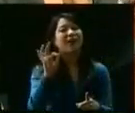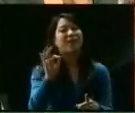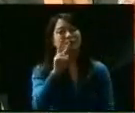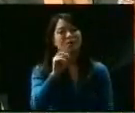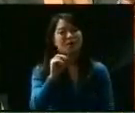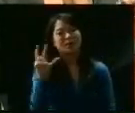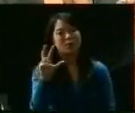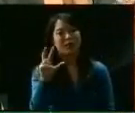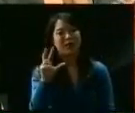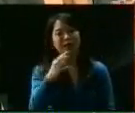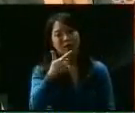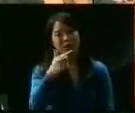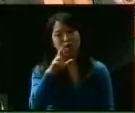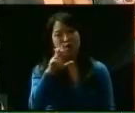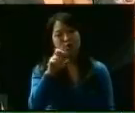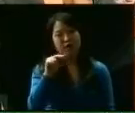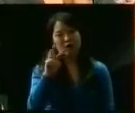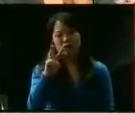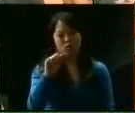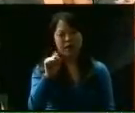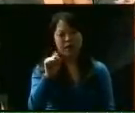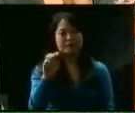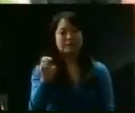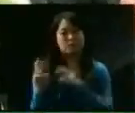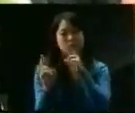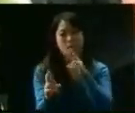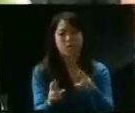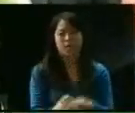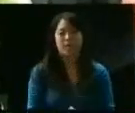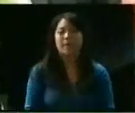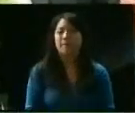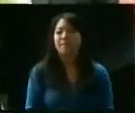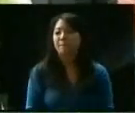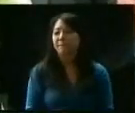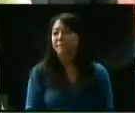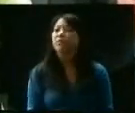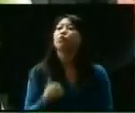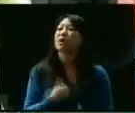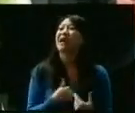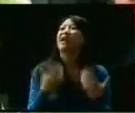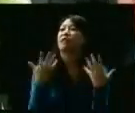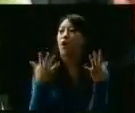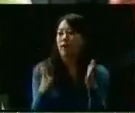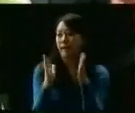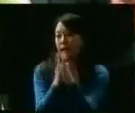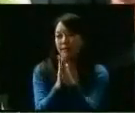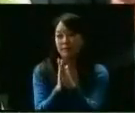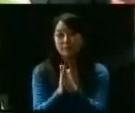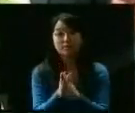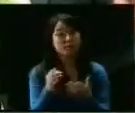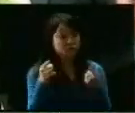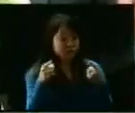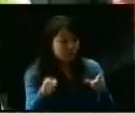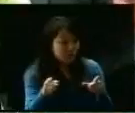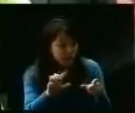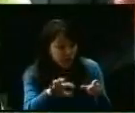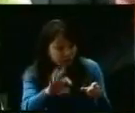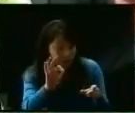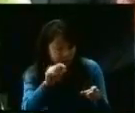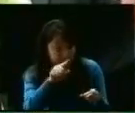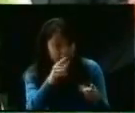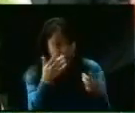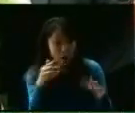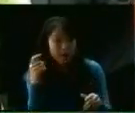green waste report and sent me one. Brad, my question, though, is, we've asked for this. In discovery, have you went to the